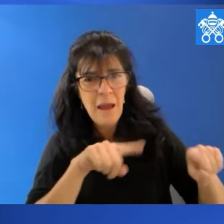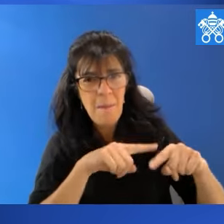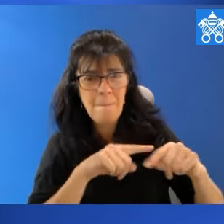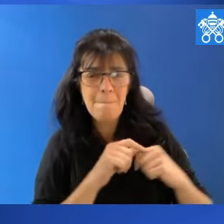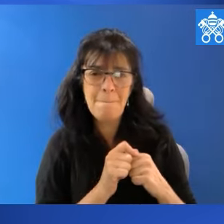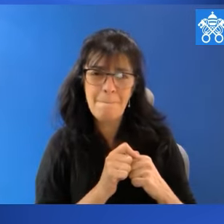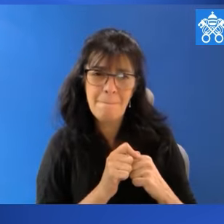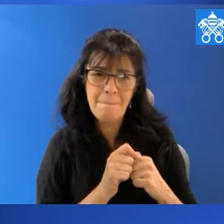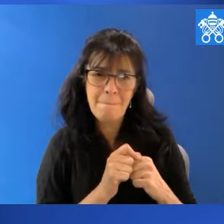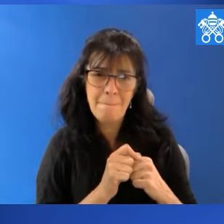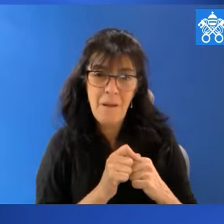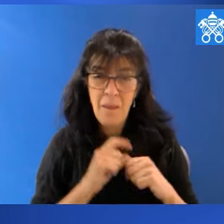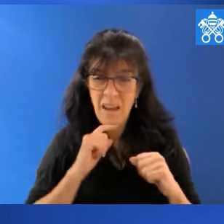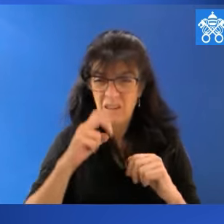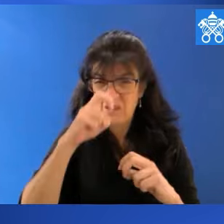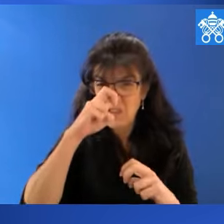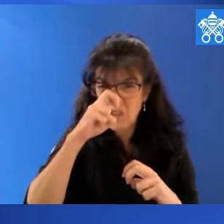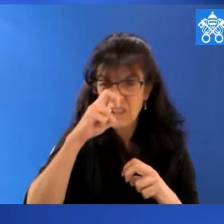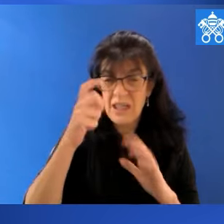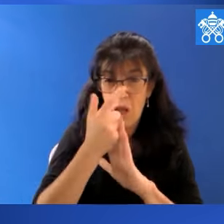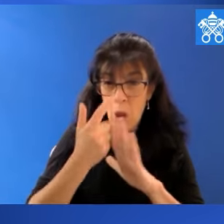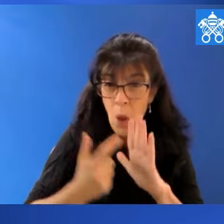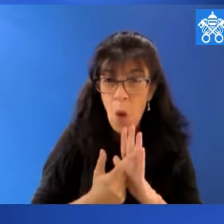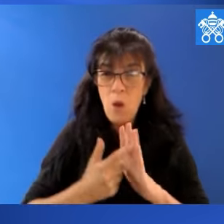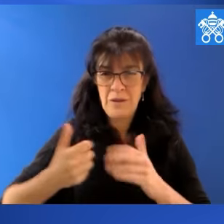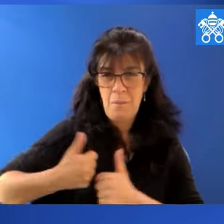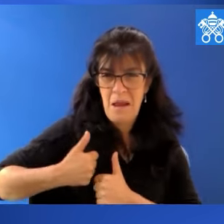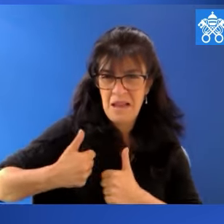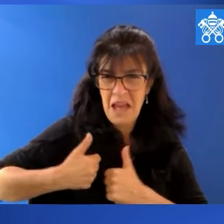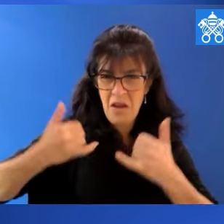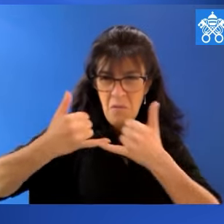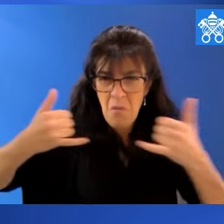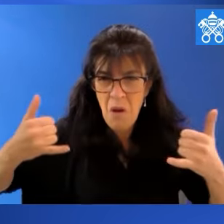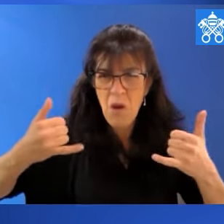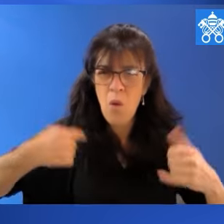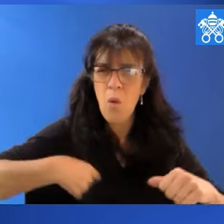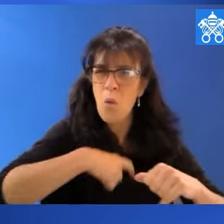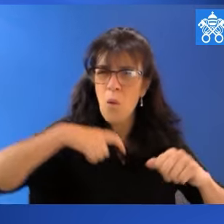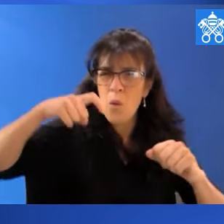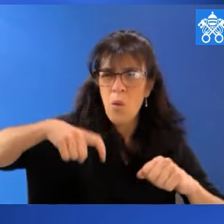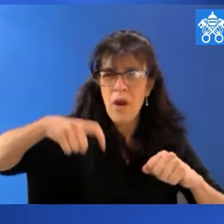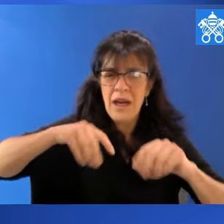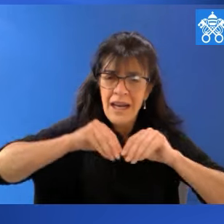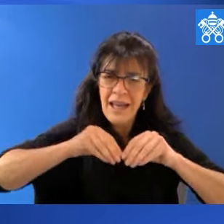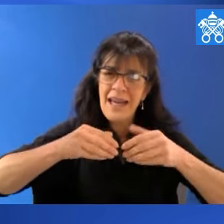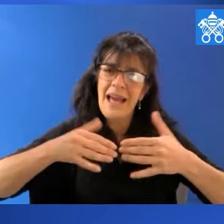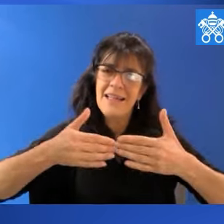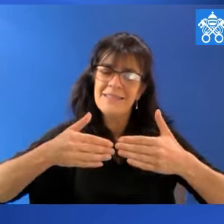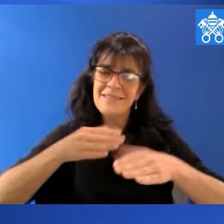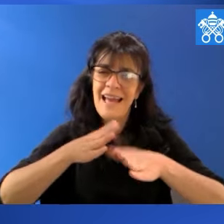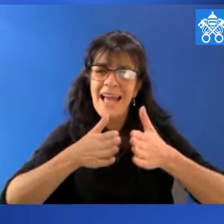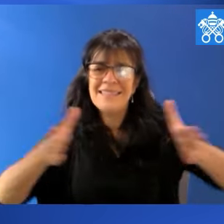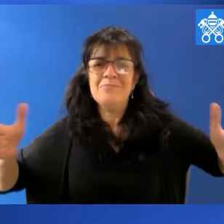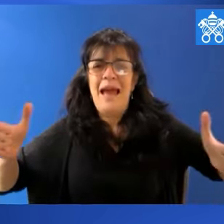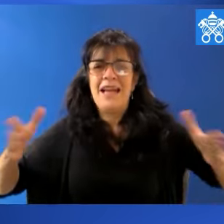Rather than more restrictive laws and the militarization of borders, what is needed is an expansion of secure